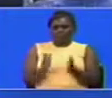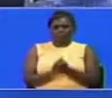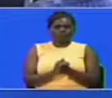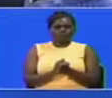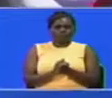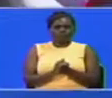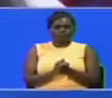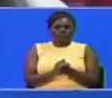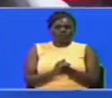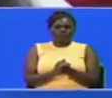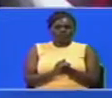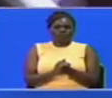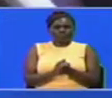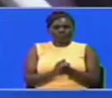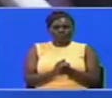thoughts?